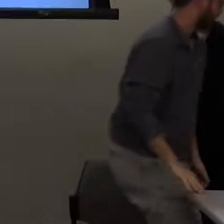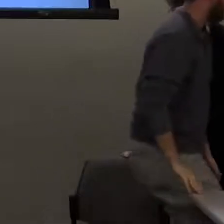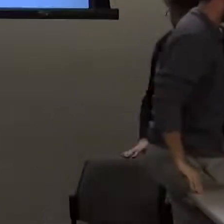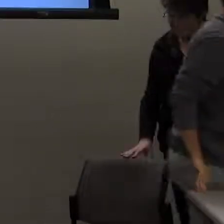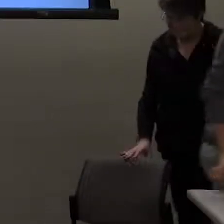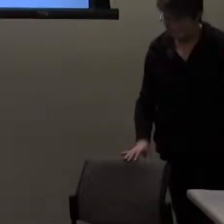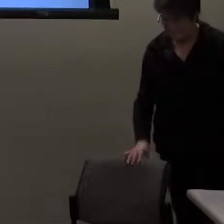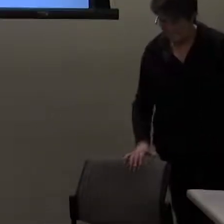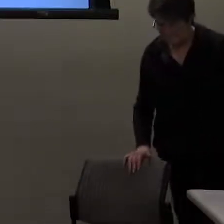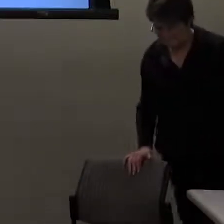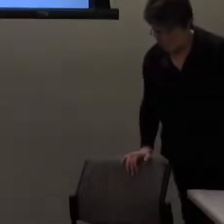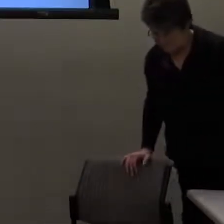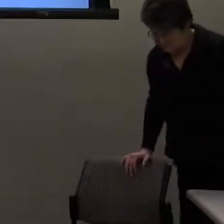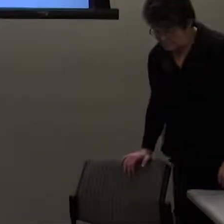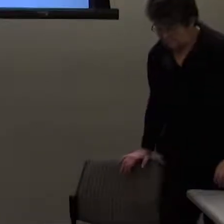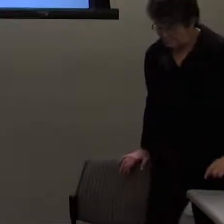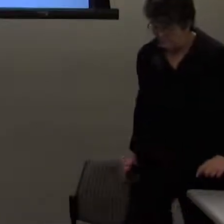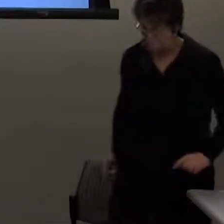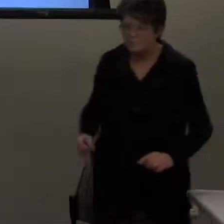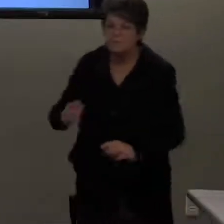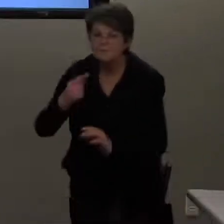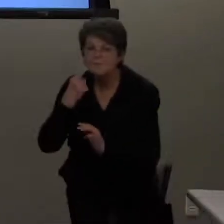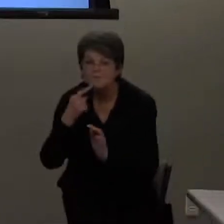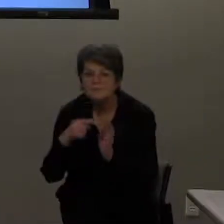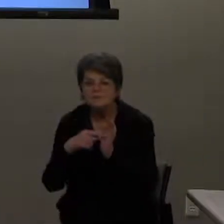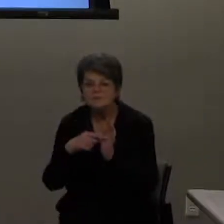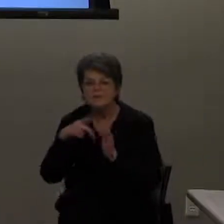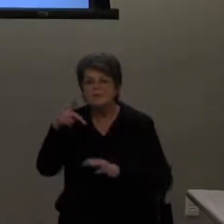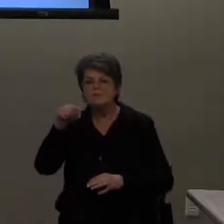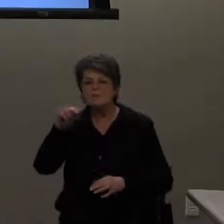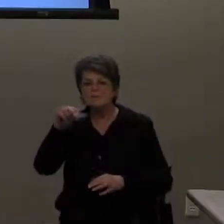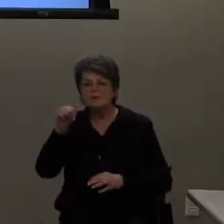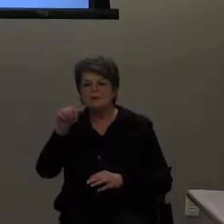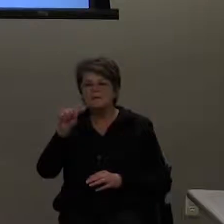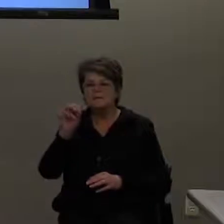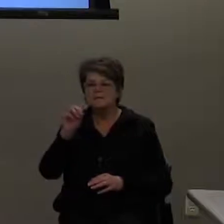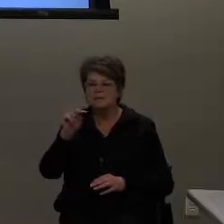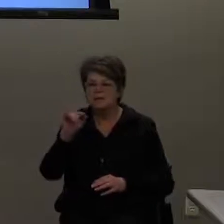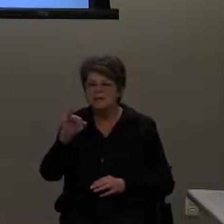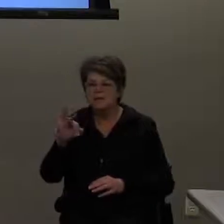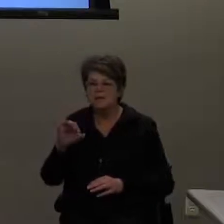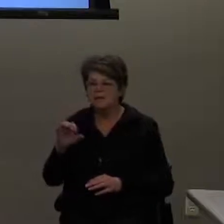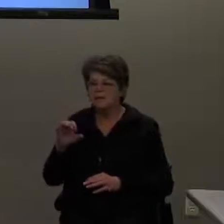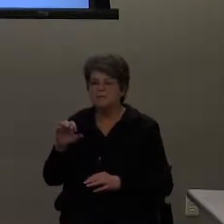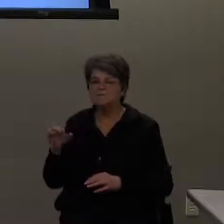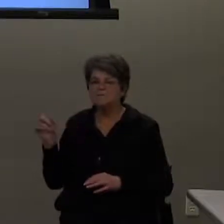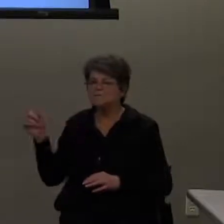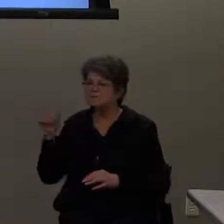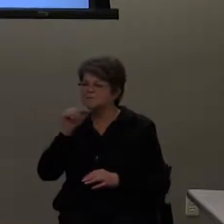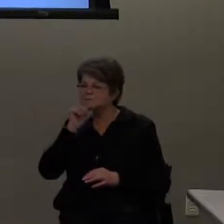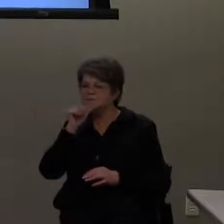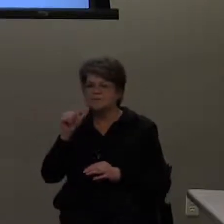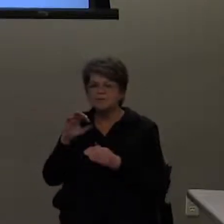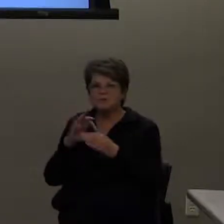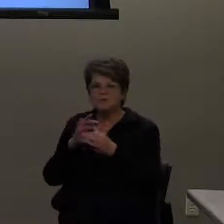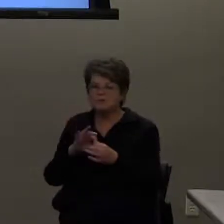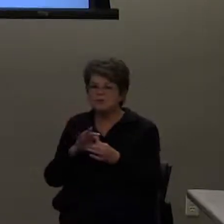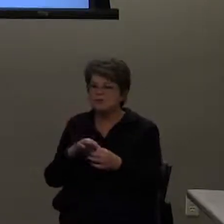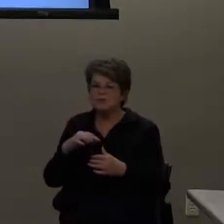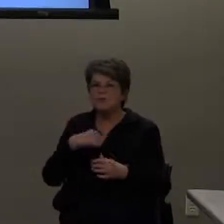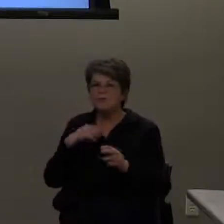I take something like Panasonic as an example. That was a corporate restructuring that had absolutely nothing to do. We were a